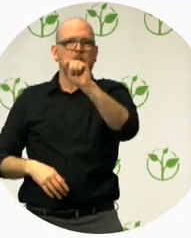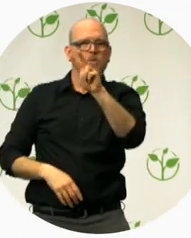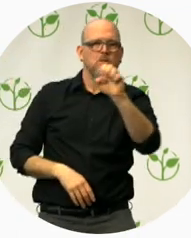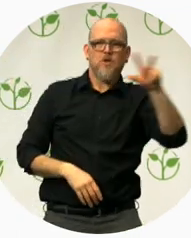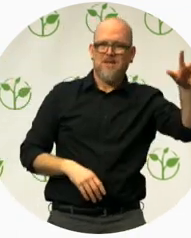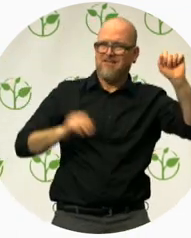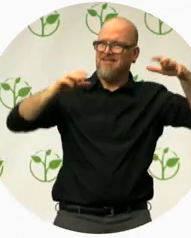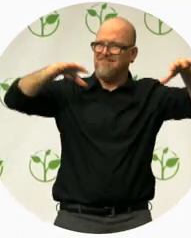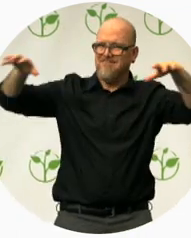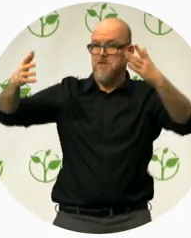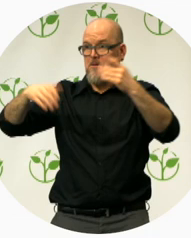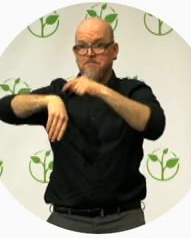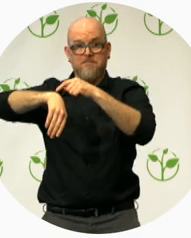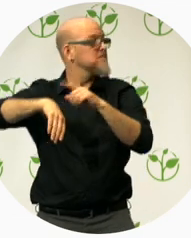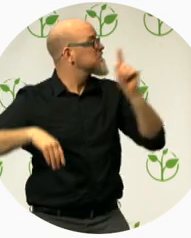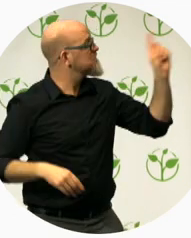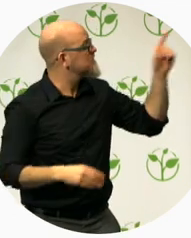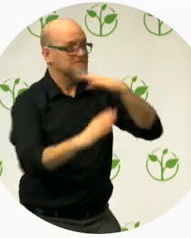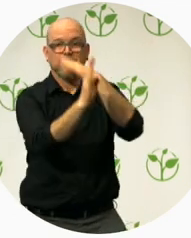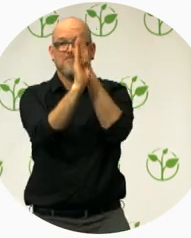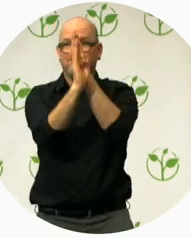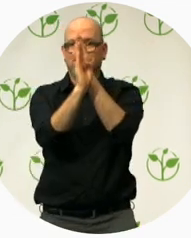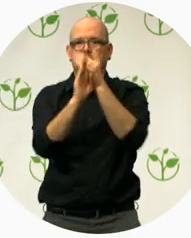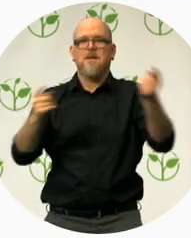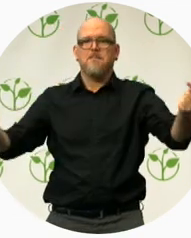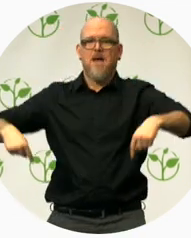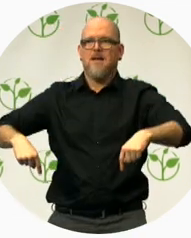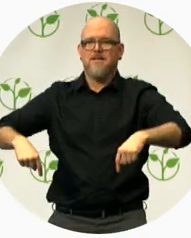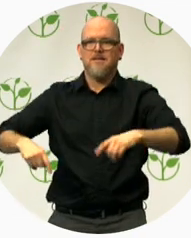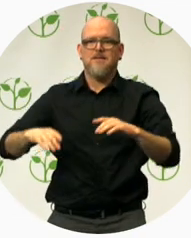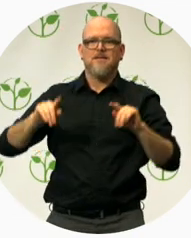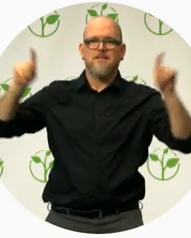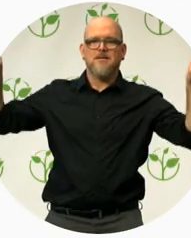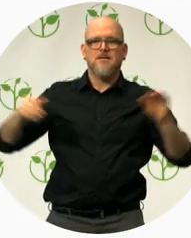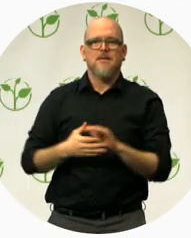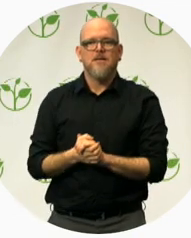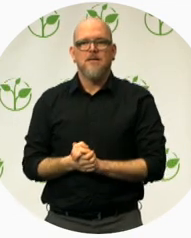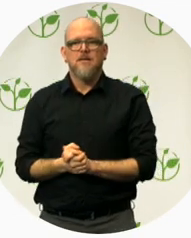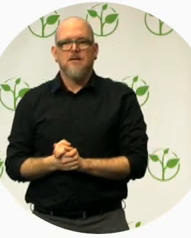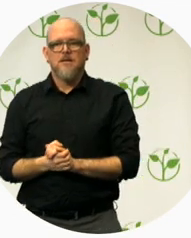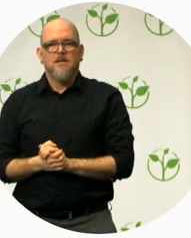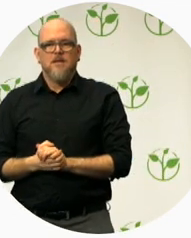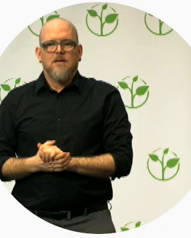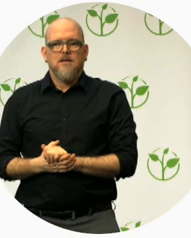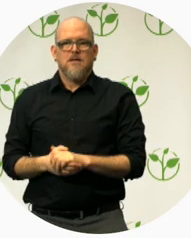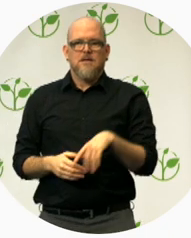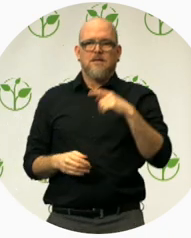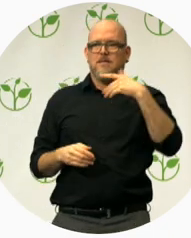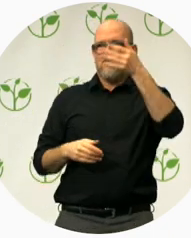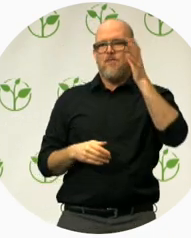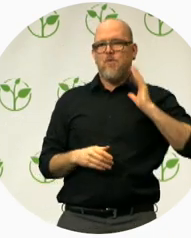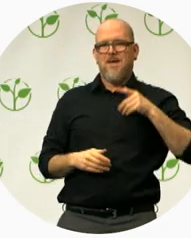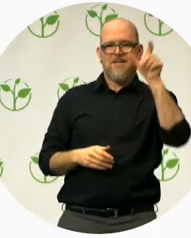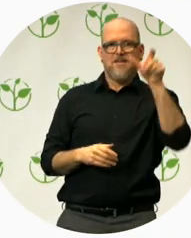have three exceptional keynotes. We have Shelley London from the Poses Foundation. We have Hector